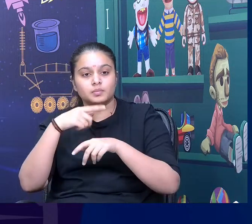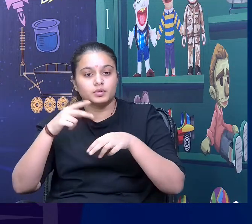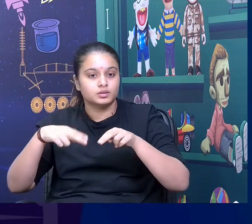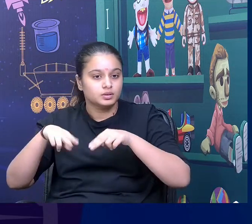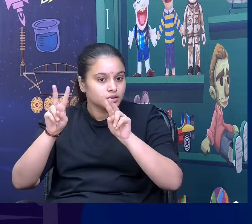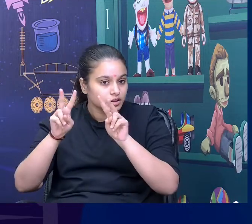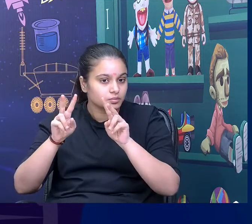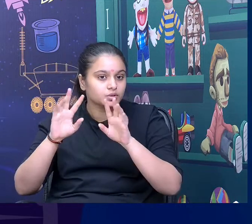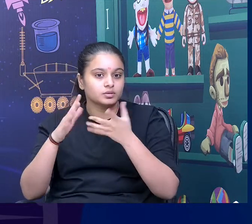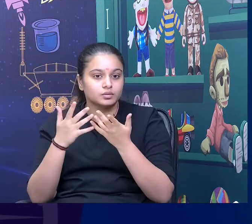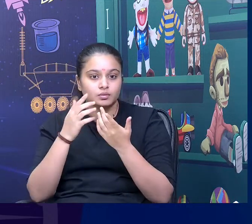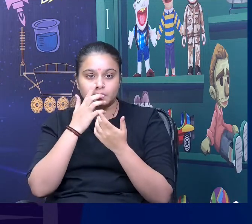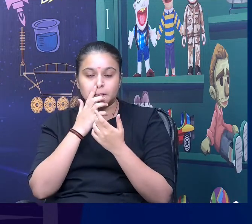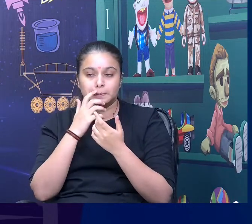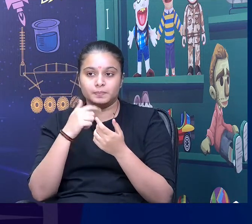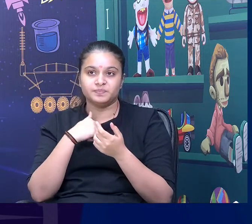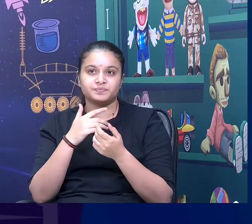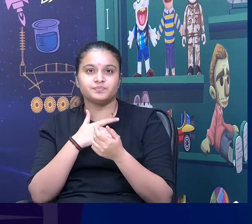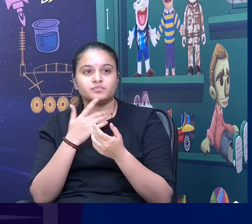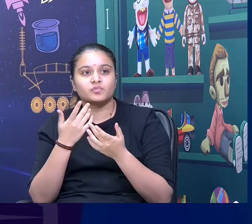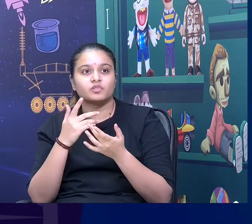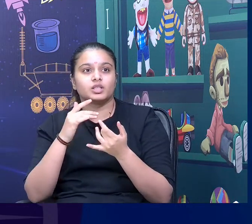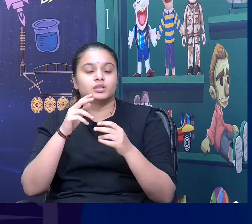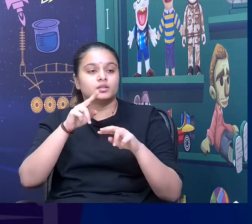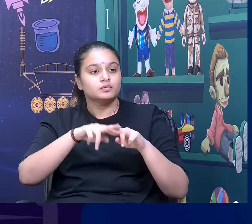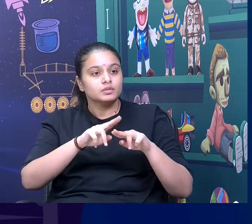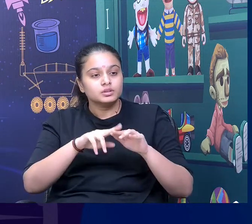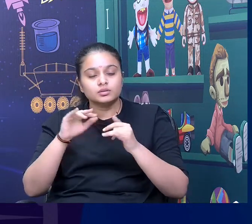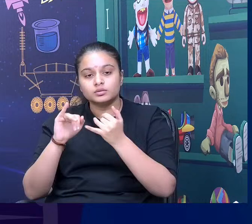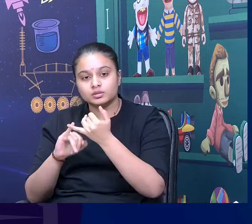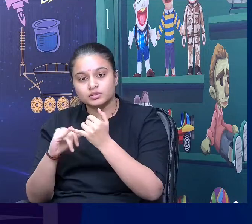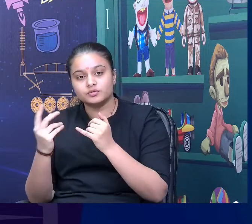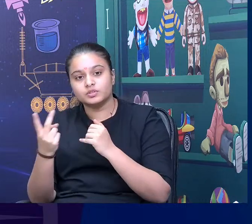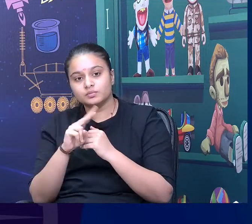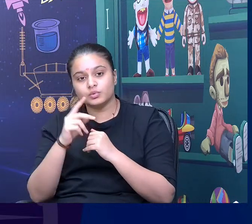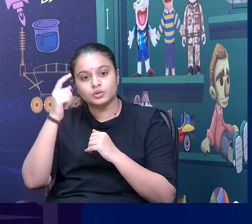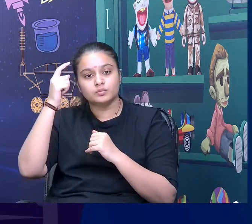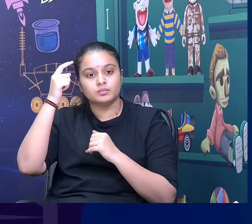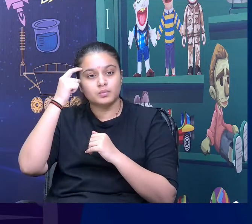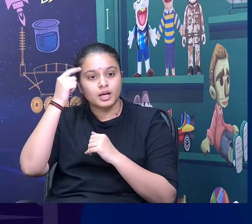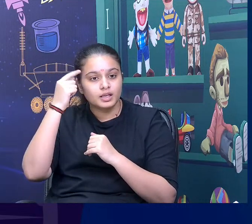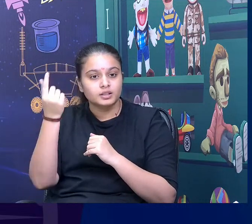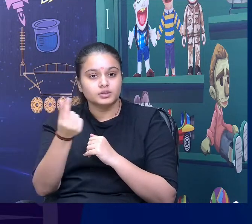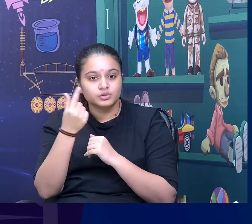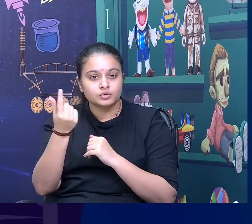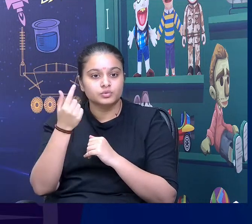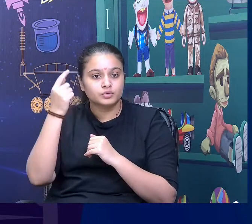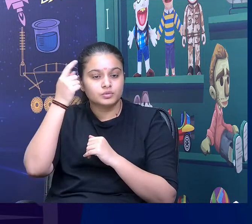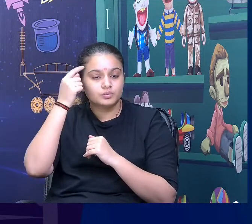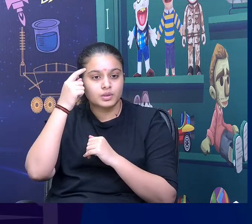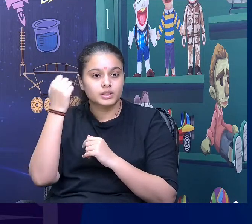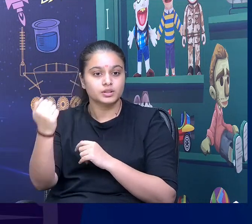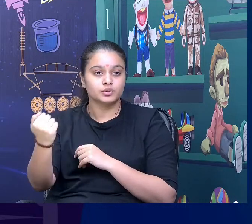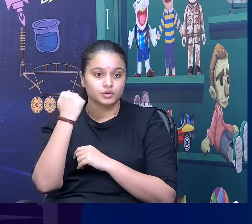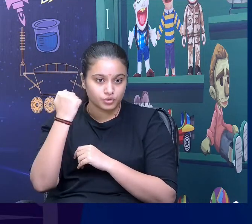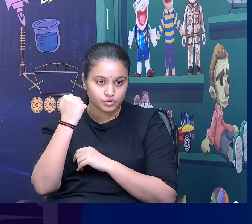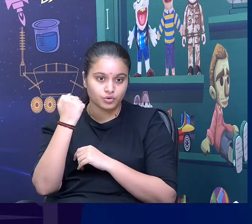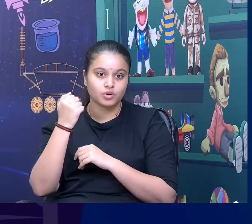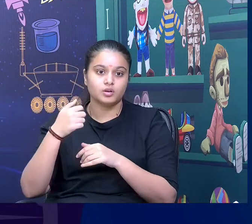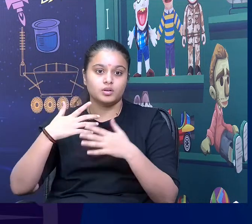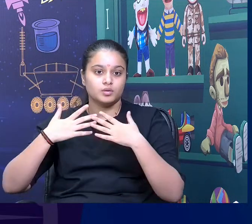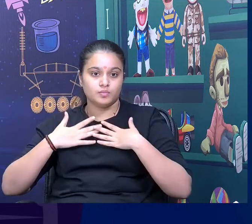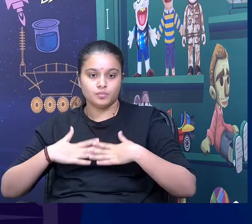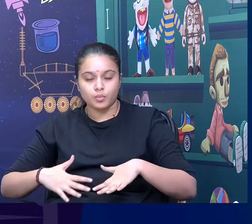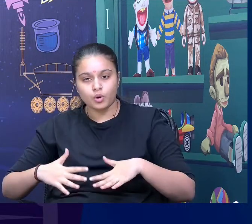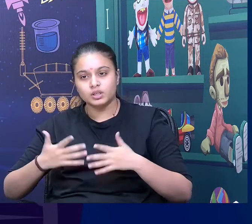and I feel that Firdaus and Stephen Hawking, they use their minds because mentally they are very strong. Yes. Their